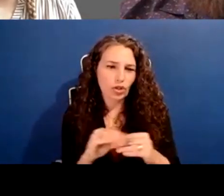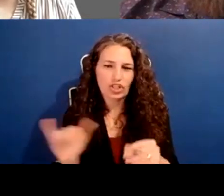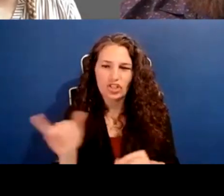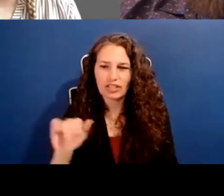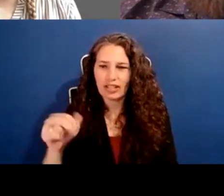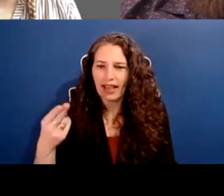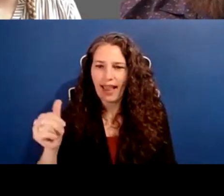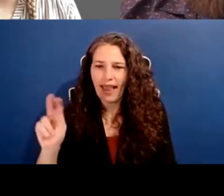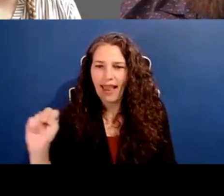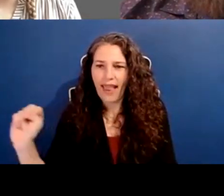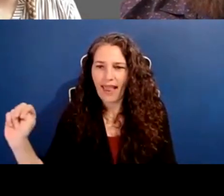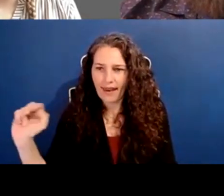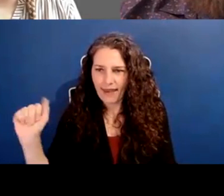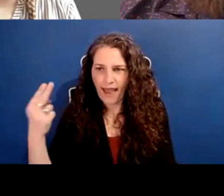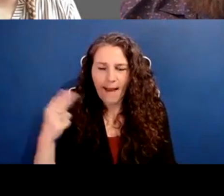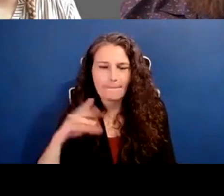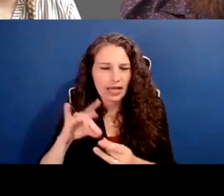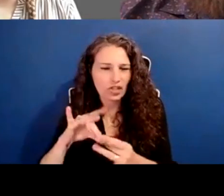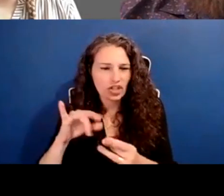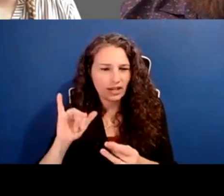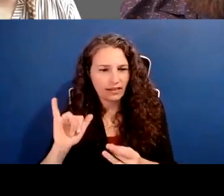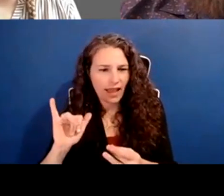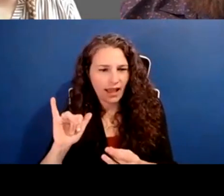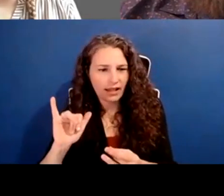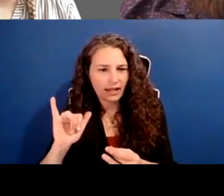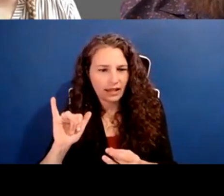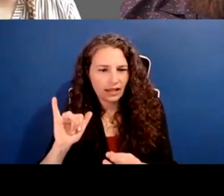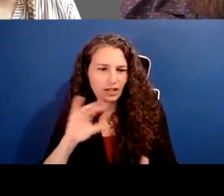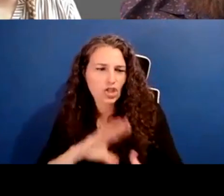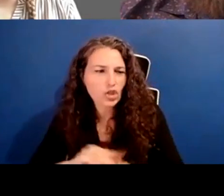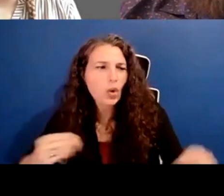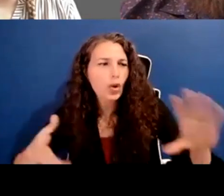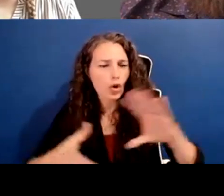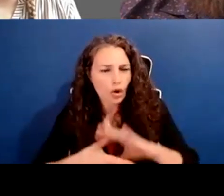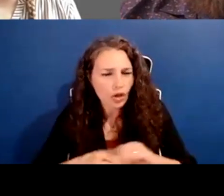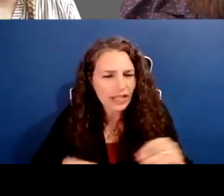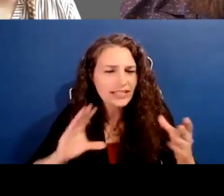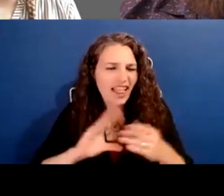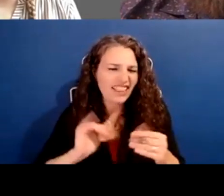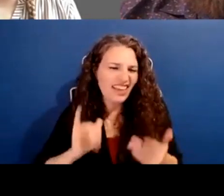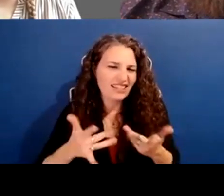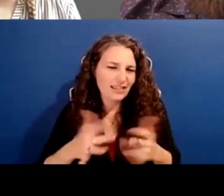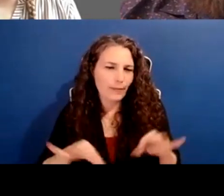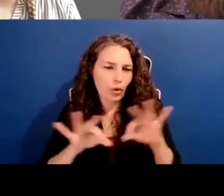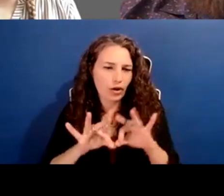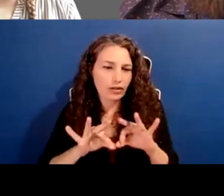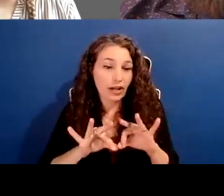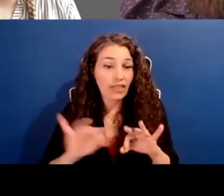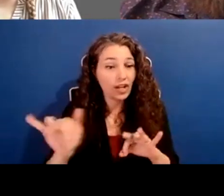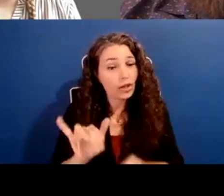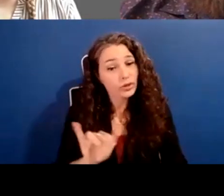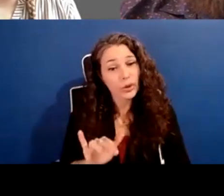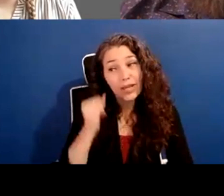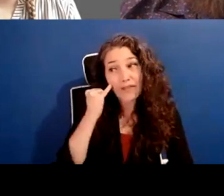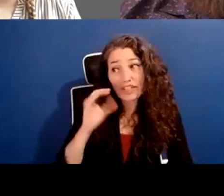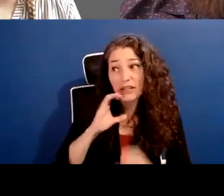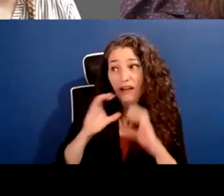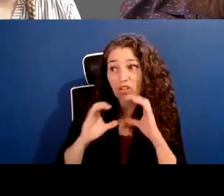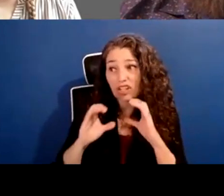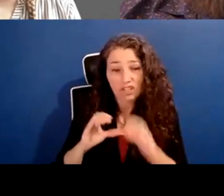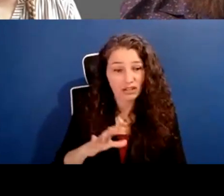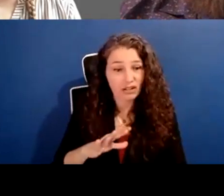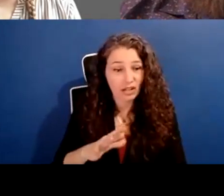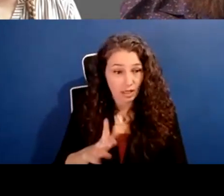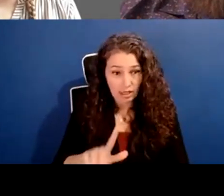then, like bring up your own funny stories, like again, depending on the vibe of your podcast. But if it is like a conversational, kind of